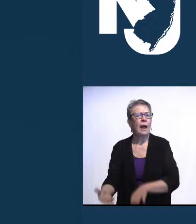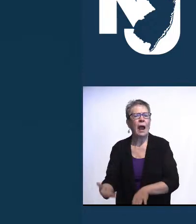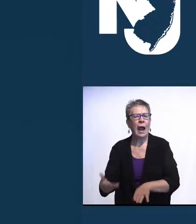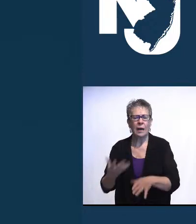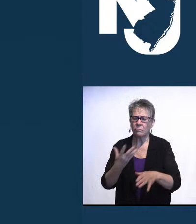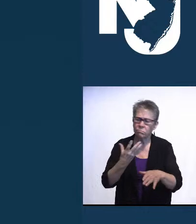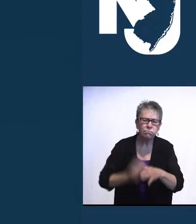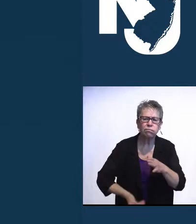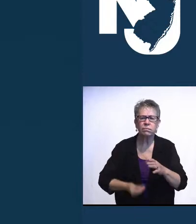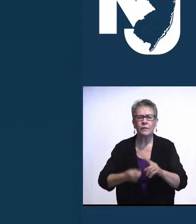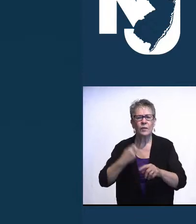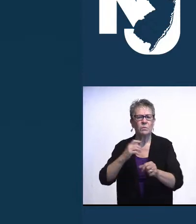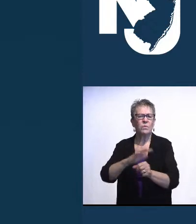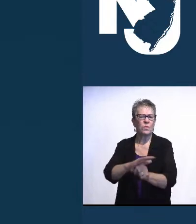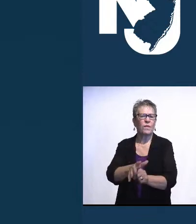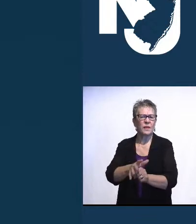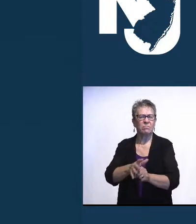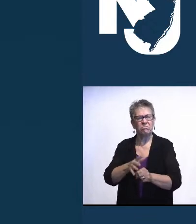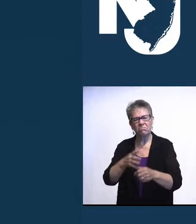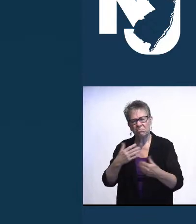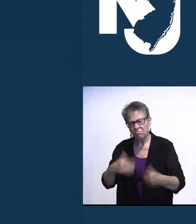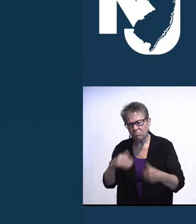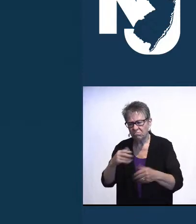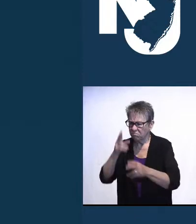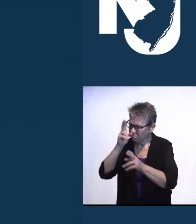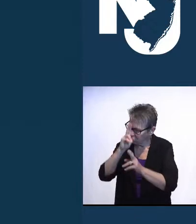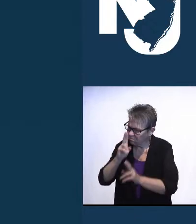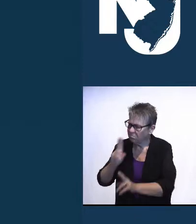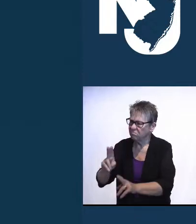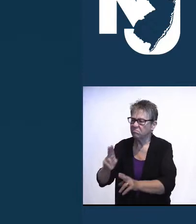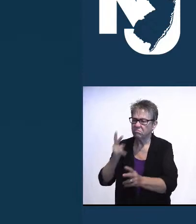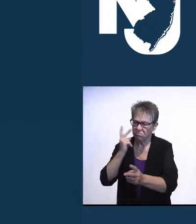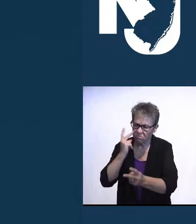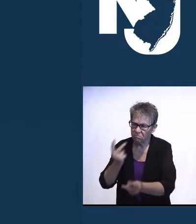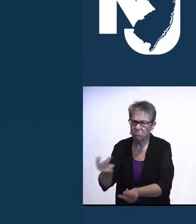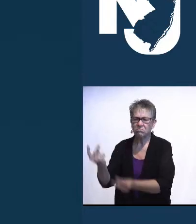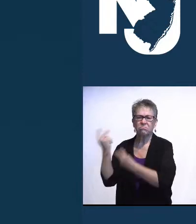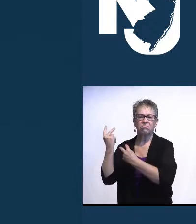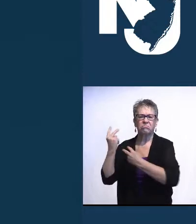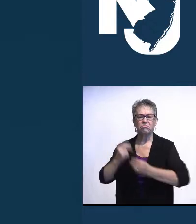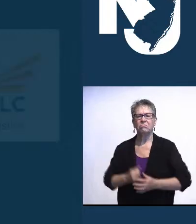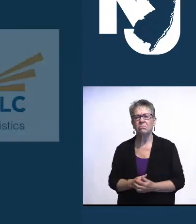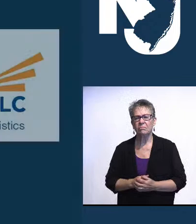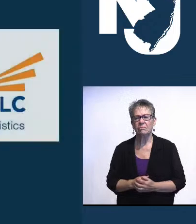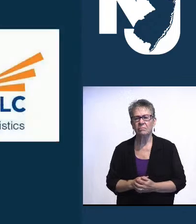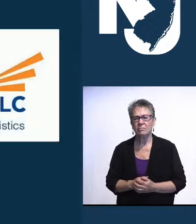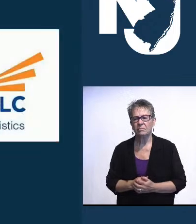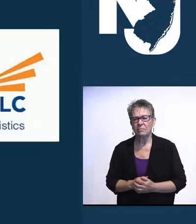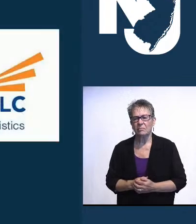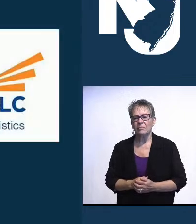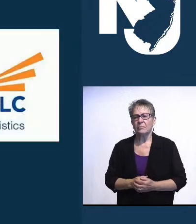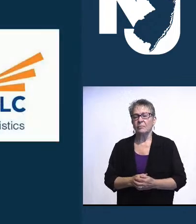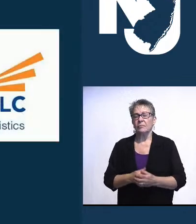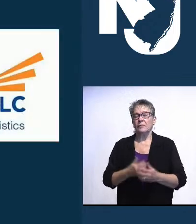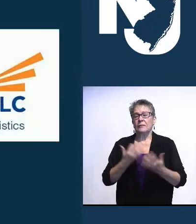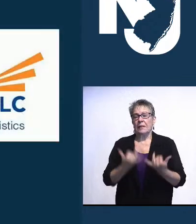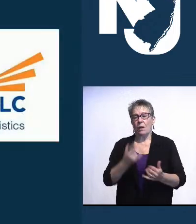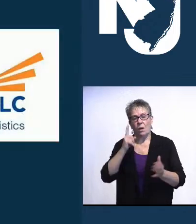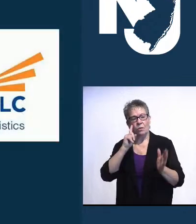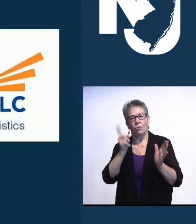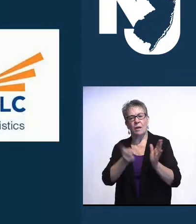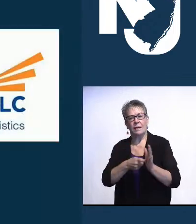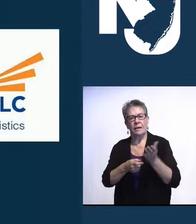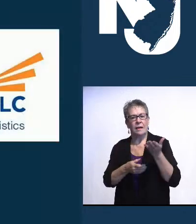lost. May God watch over each and every one of them and their families. Next, I want to give a shout out to this guy,